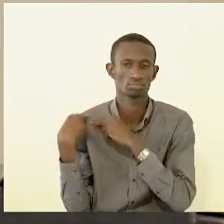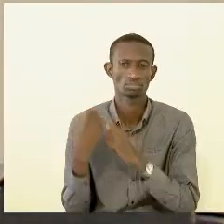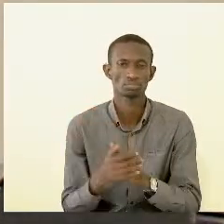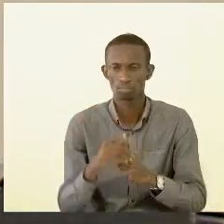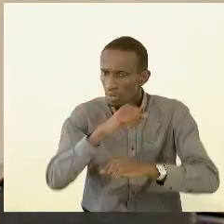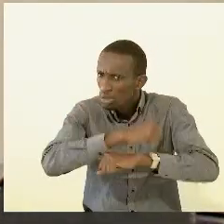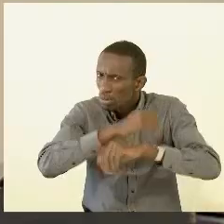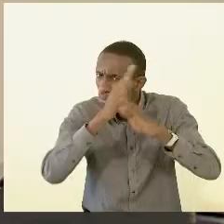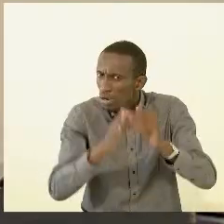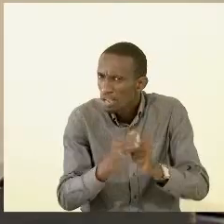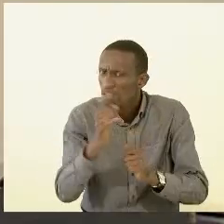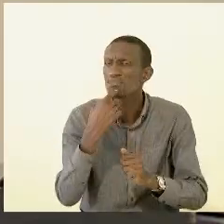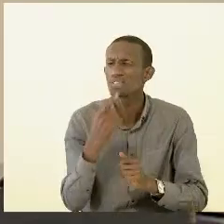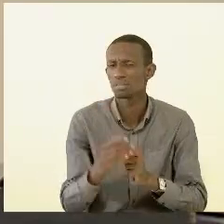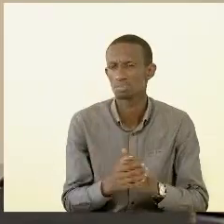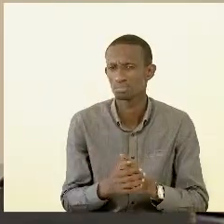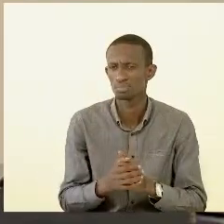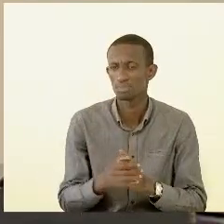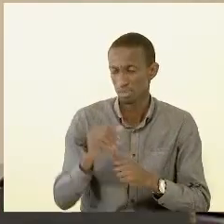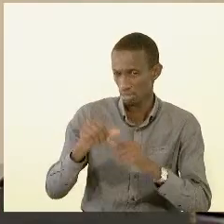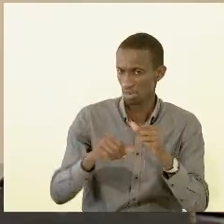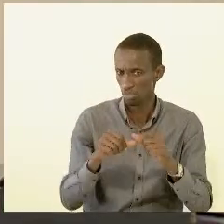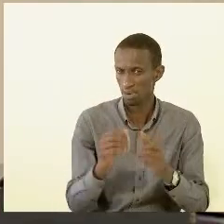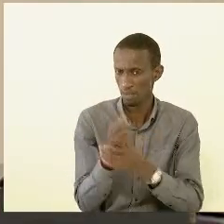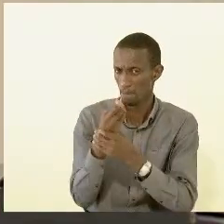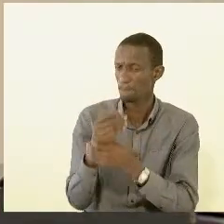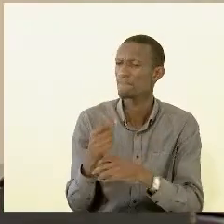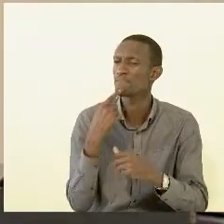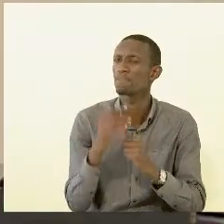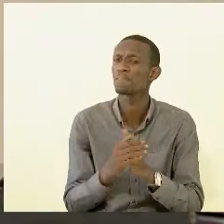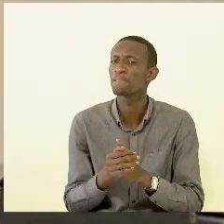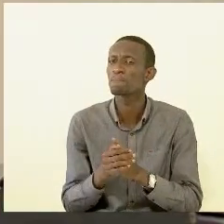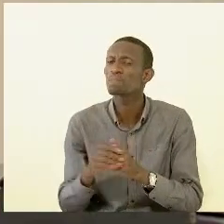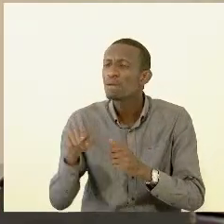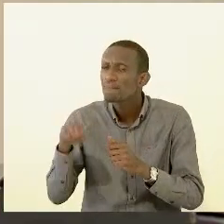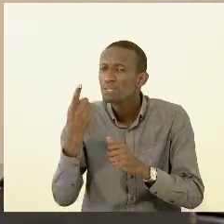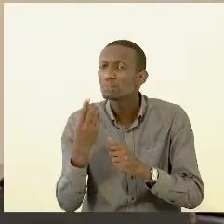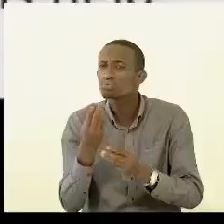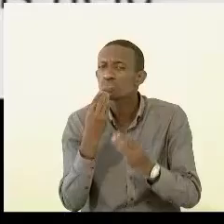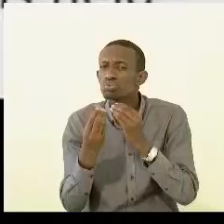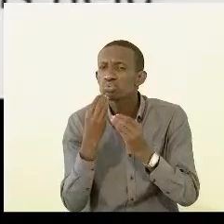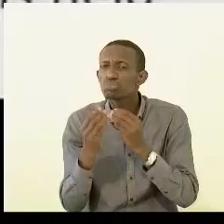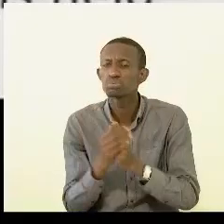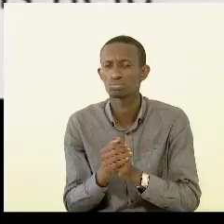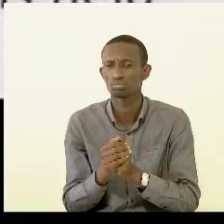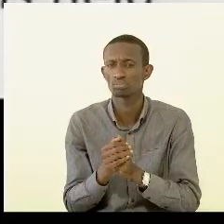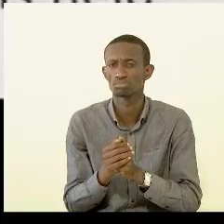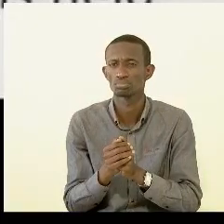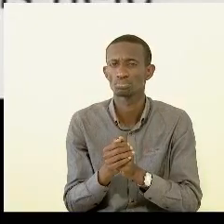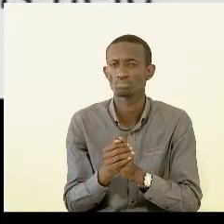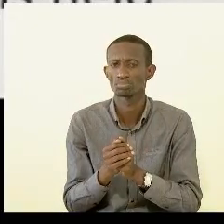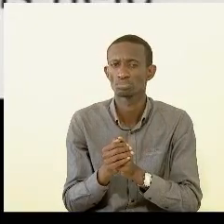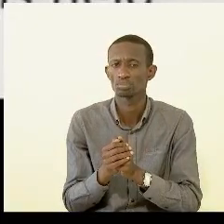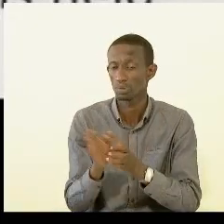Students, when we talk about leaves, we mean primary food-producing organs of the plant.